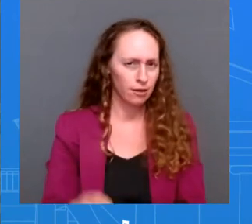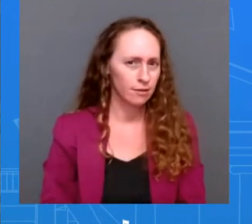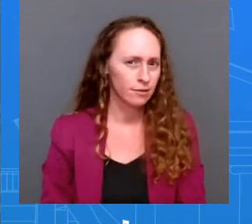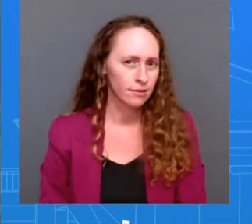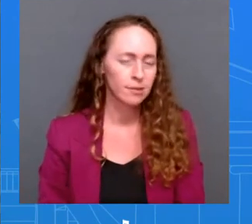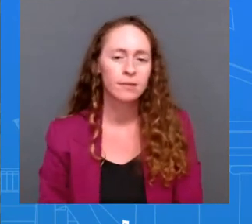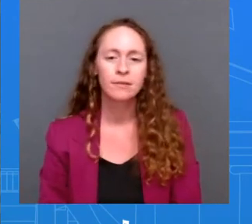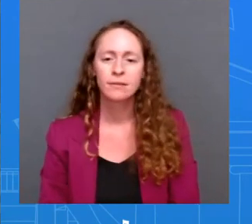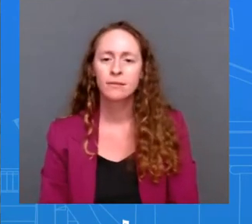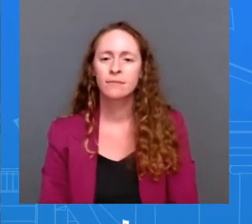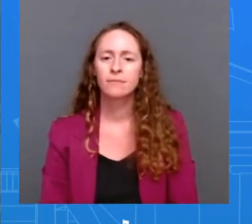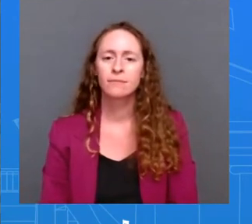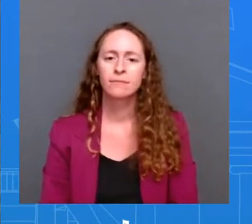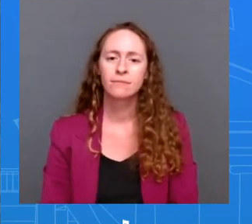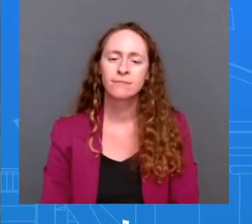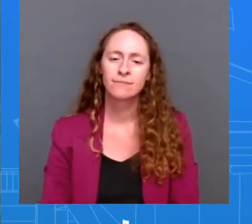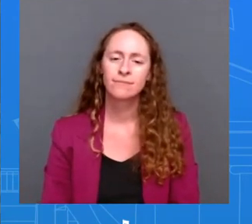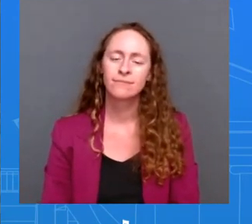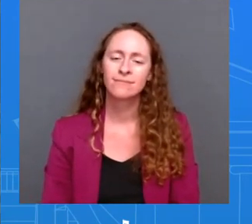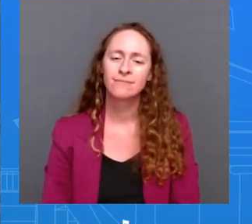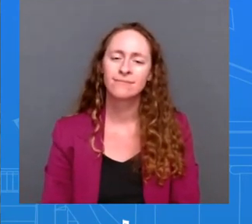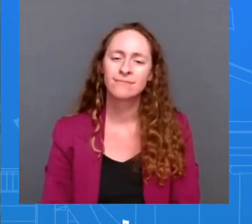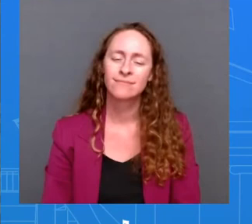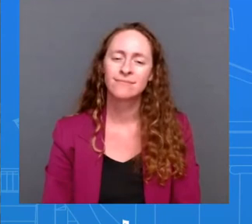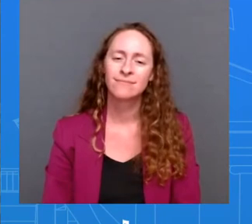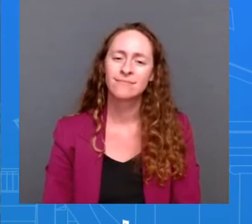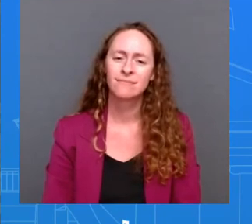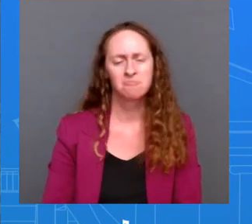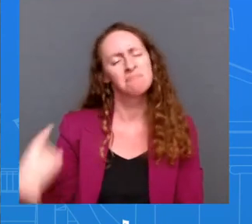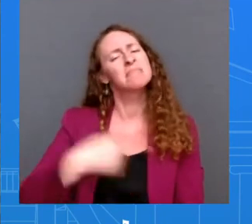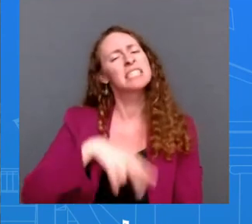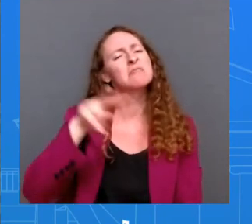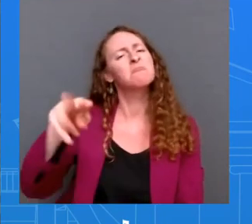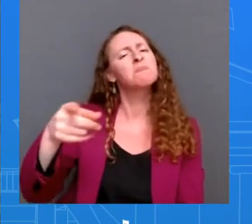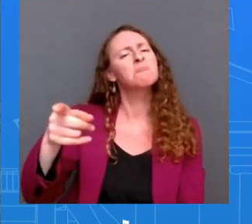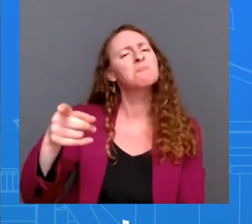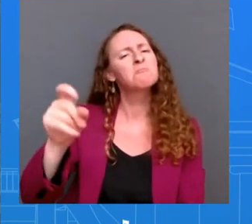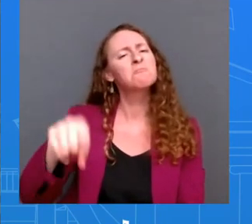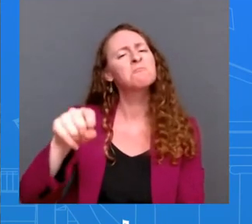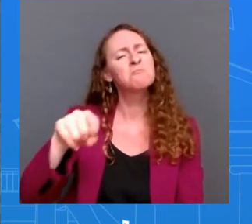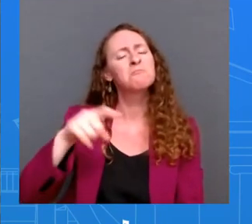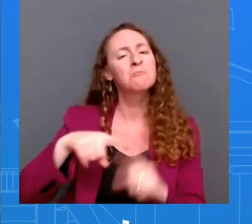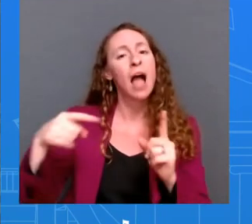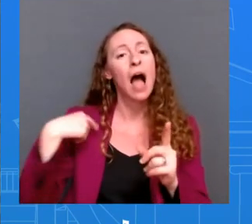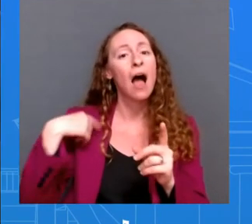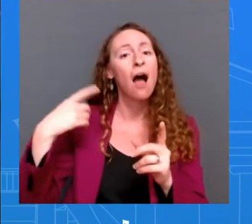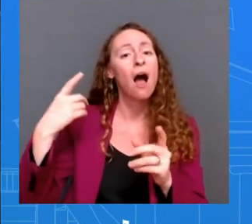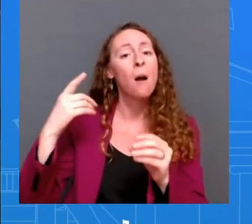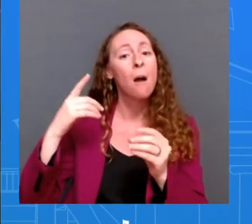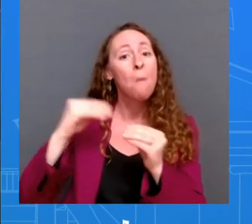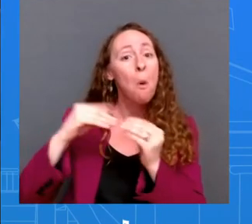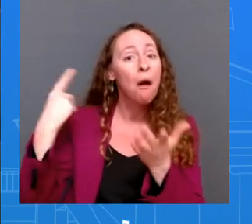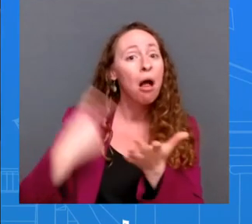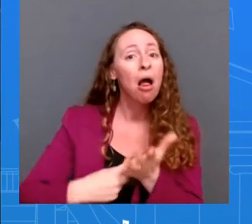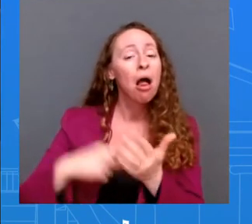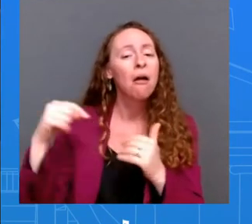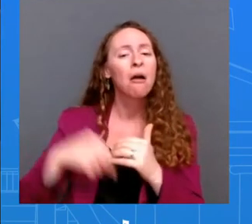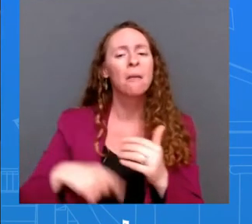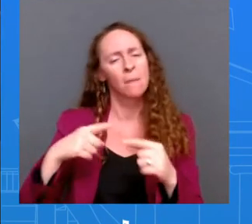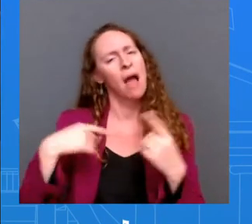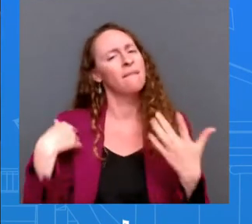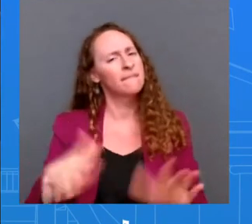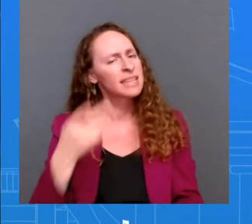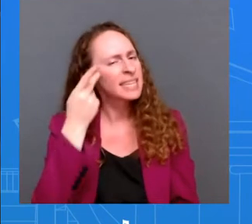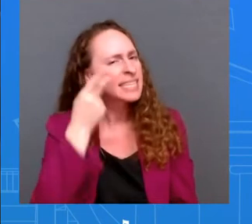Again, we're not going to comment any further than that, but we have seen the reports. And just one more that I want to follow up on that I asked earlier this week about the